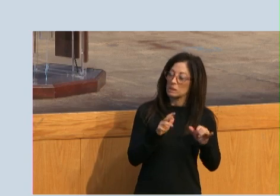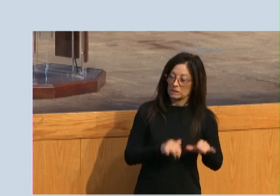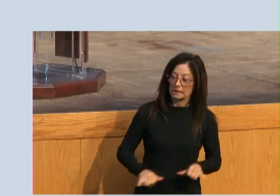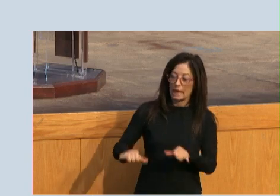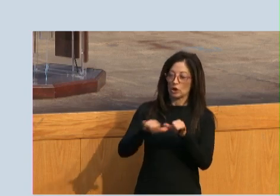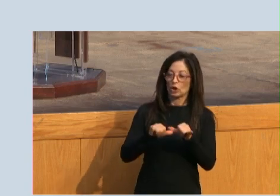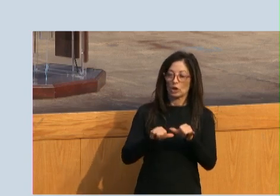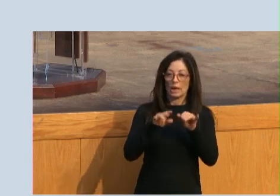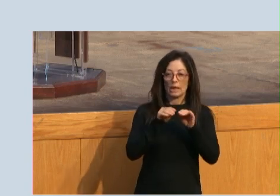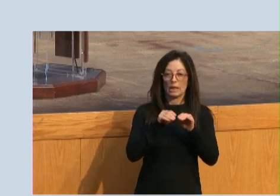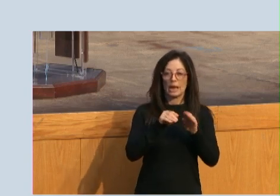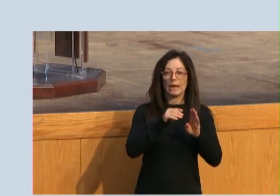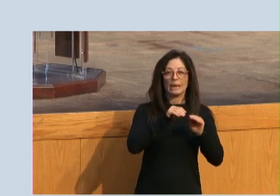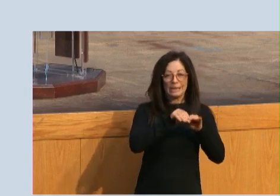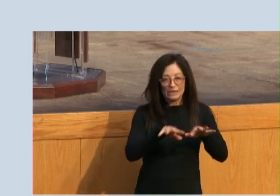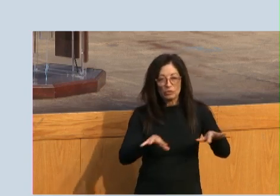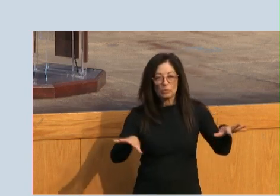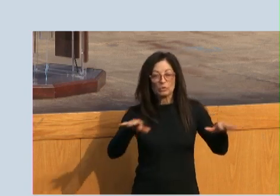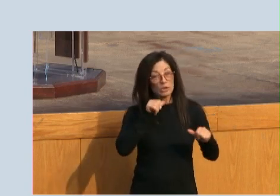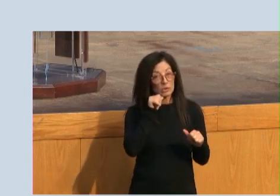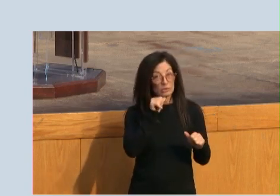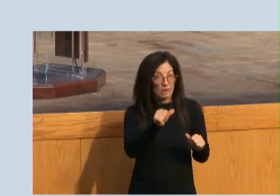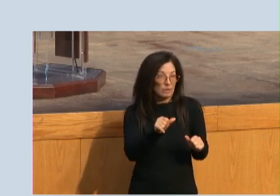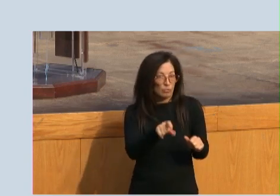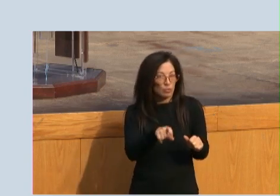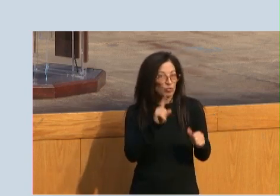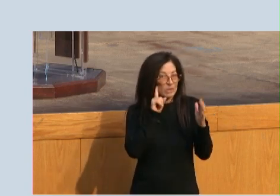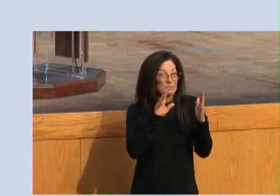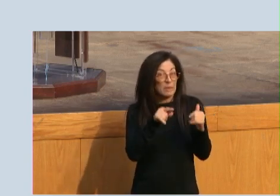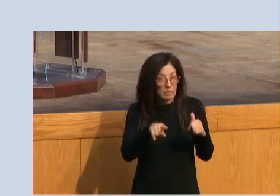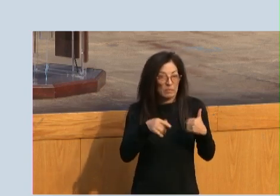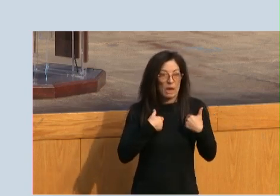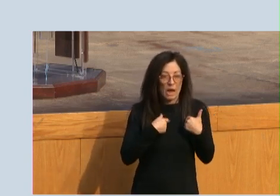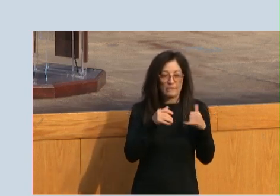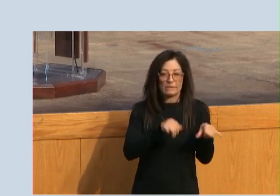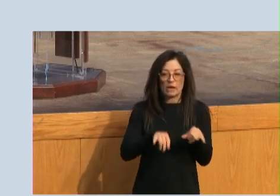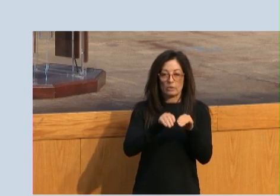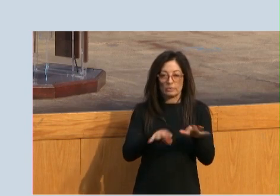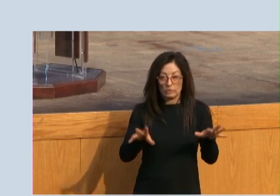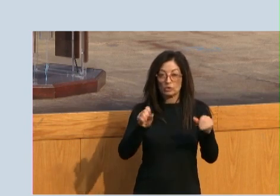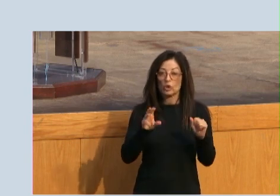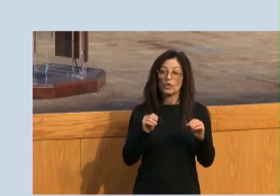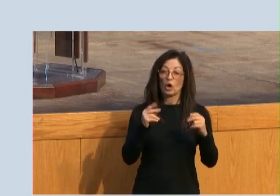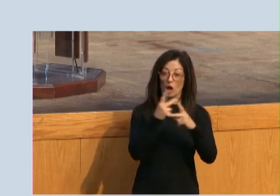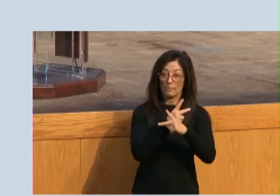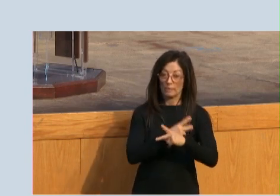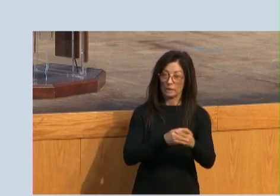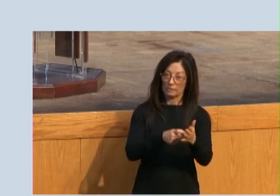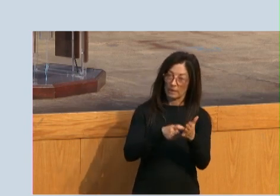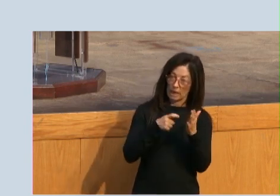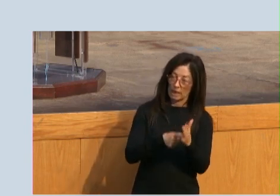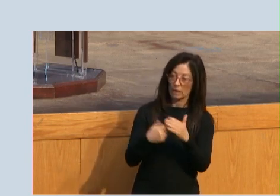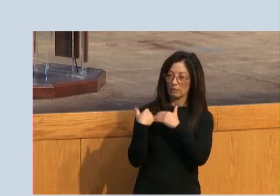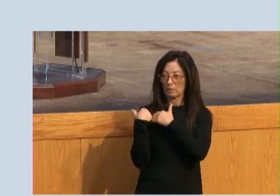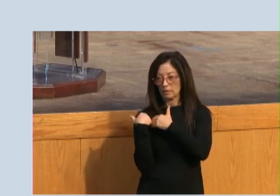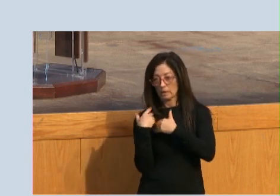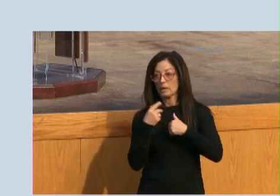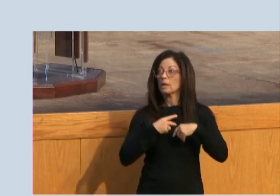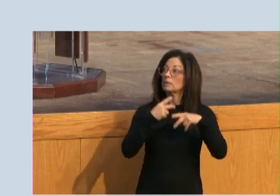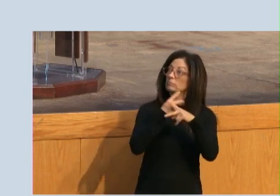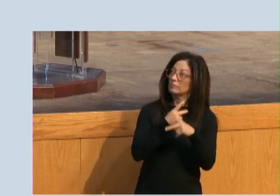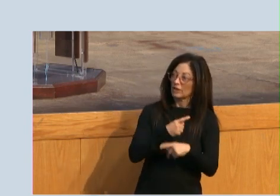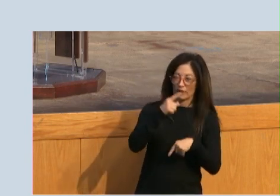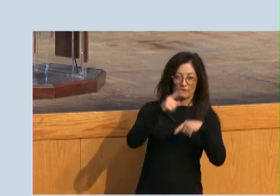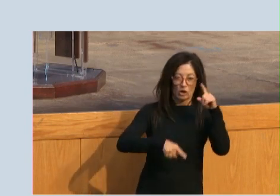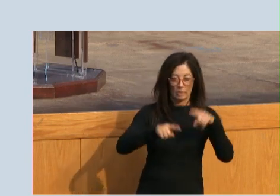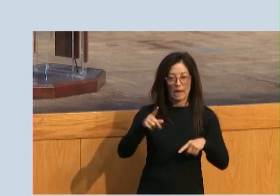distributions, and we shouldn't expect them to have standard distributions. So they're computationally demanding, the distributions are very variable,